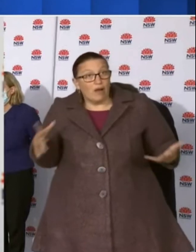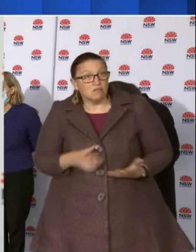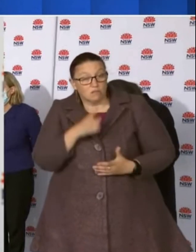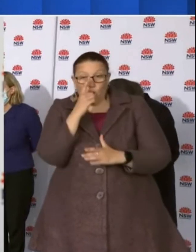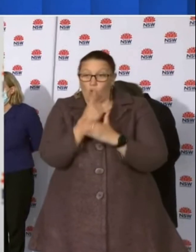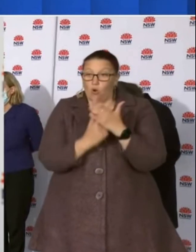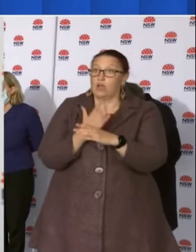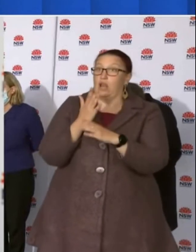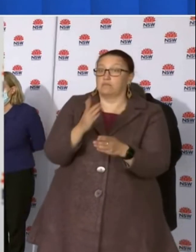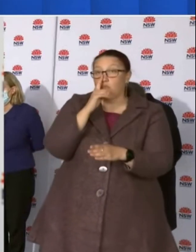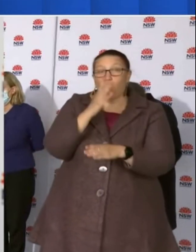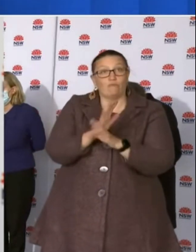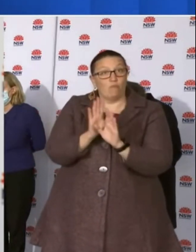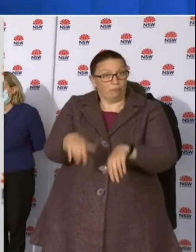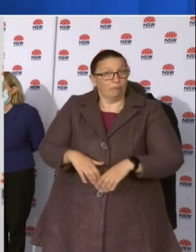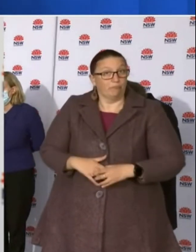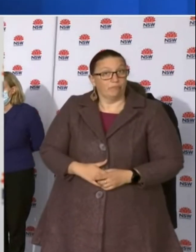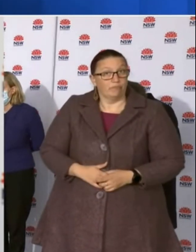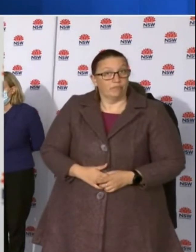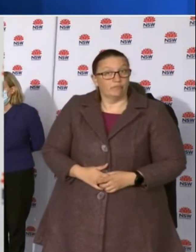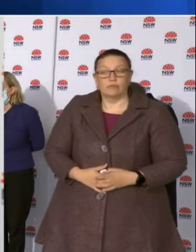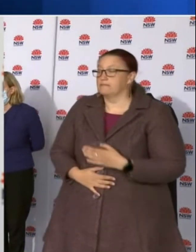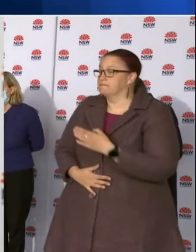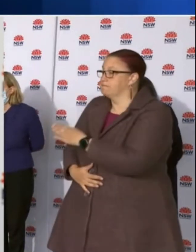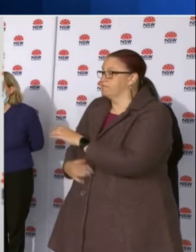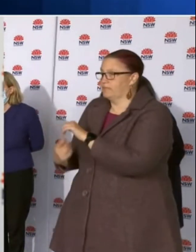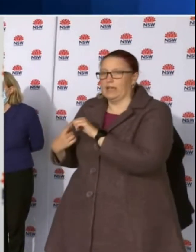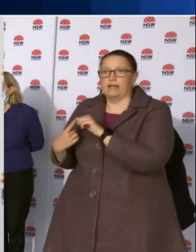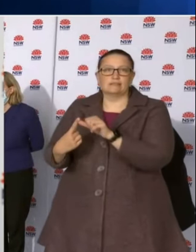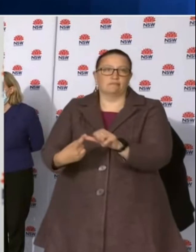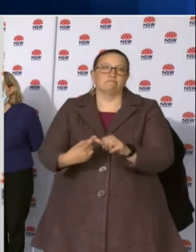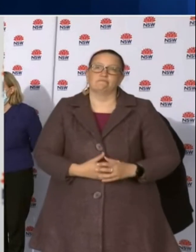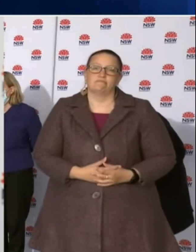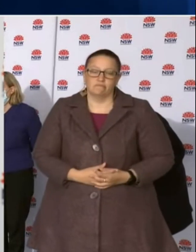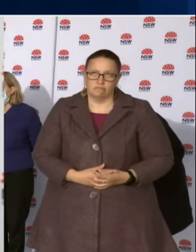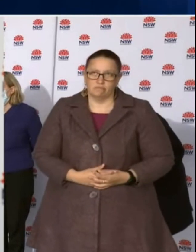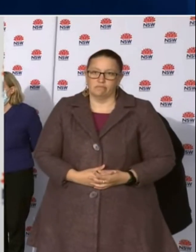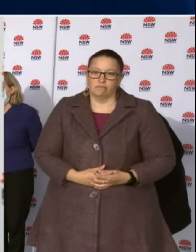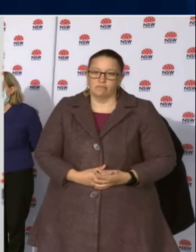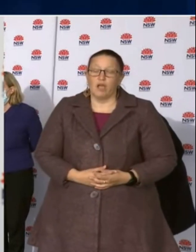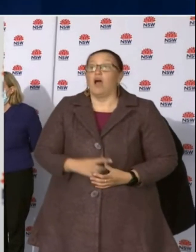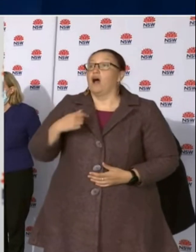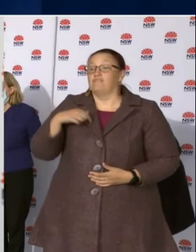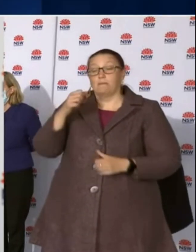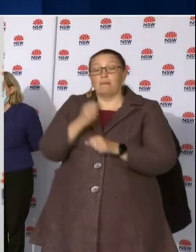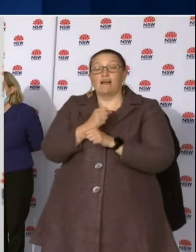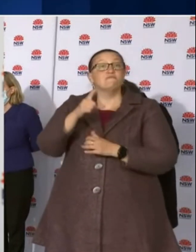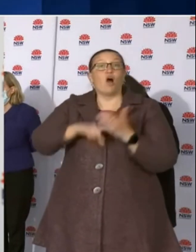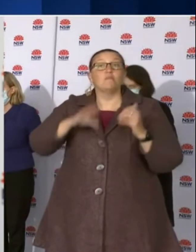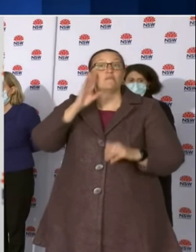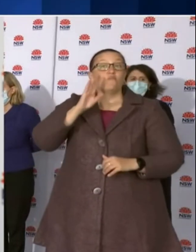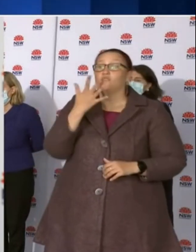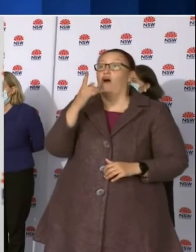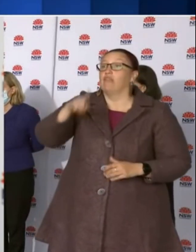it's acceptable to tell staff to come in. Dr. Chant and I and the Premier have all made the point that moving